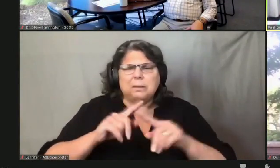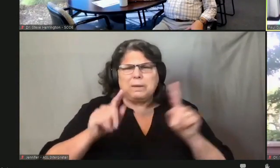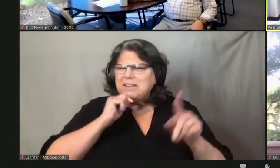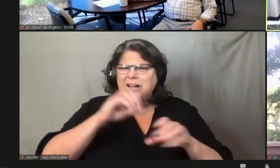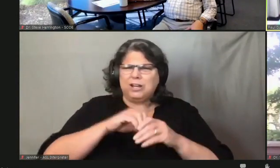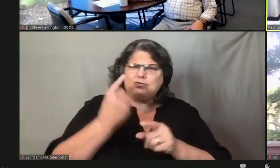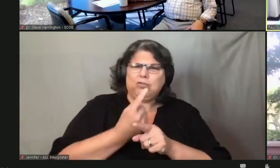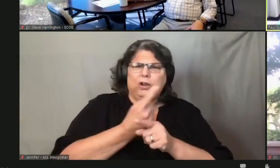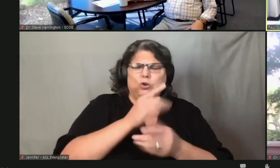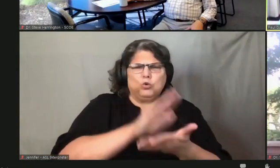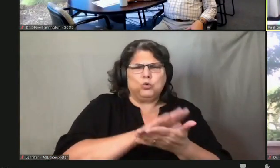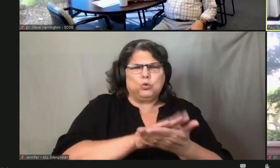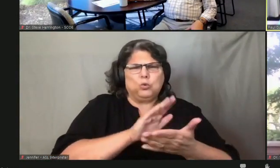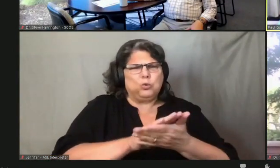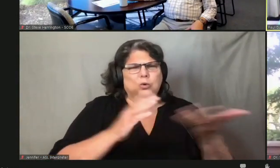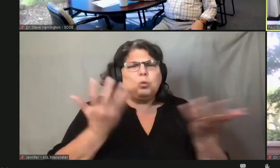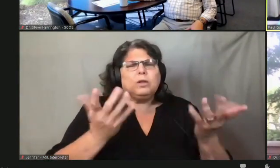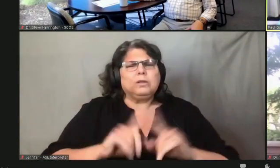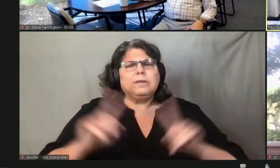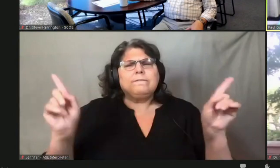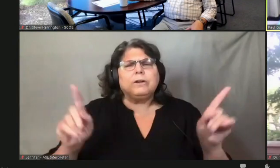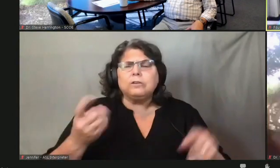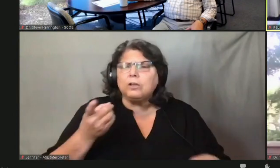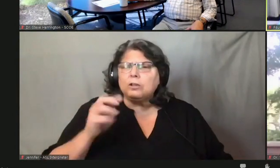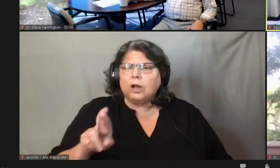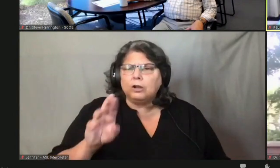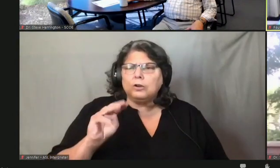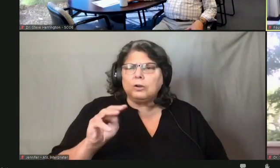Dr. Mace, you want to try that one?